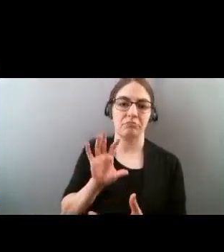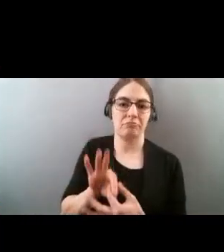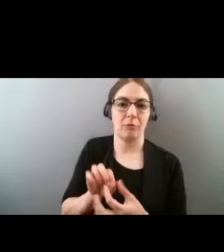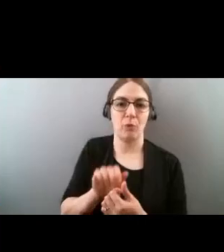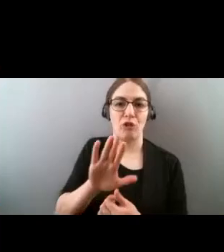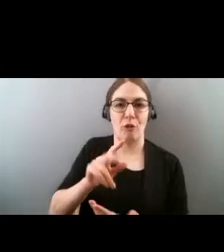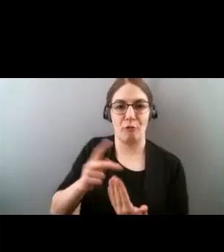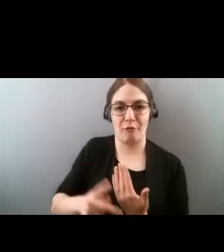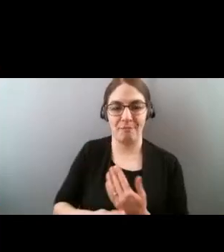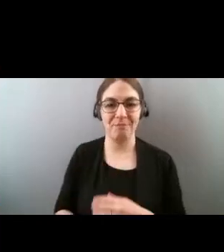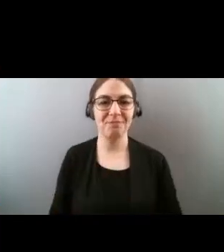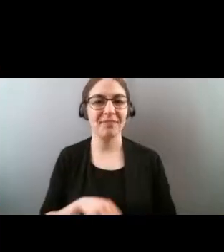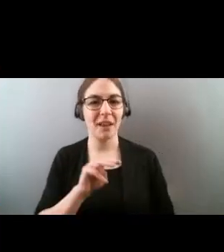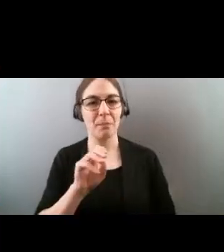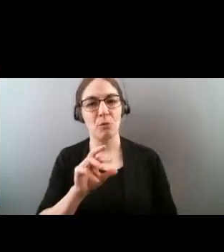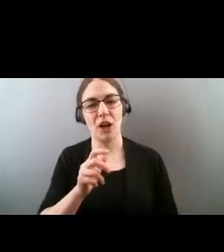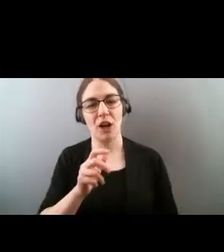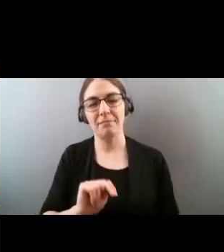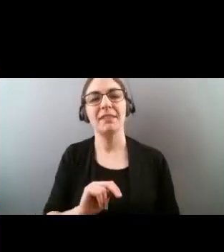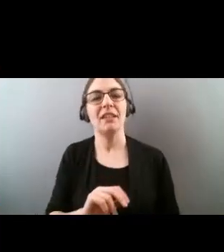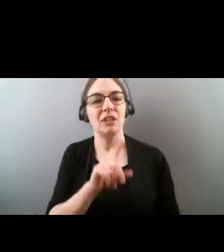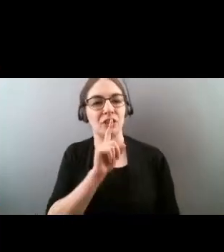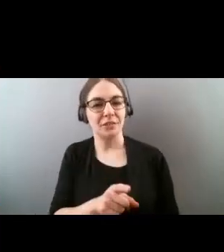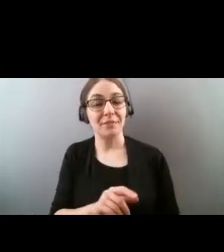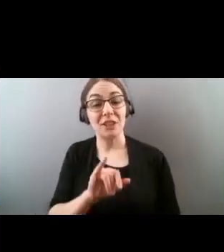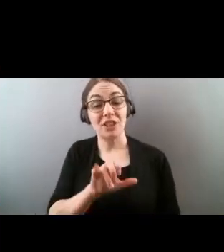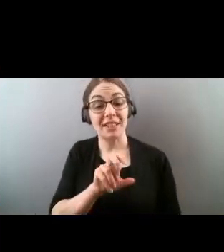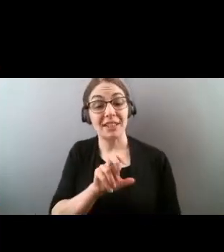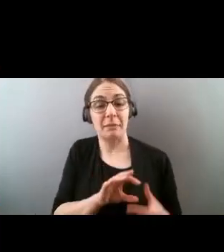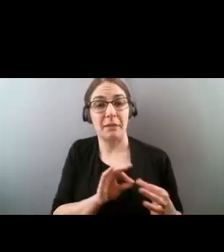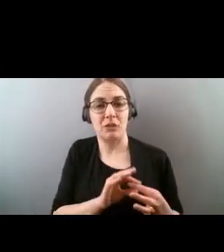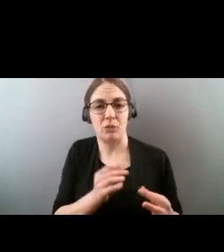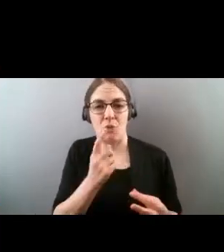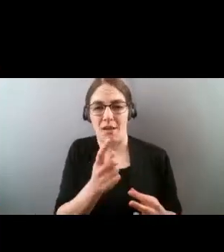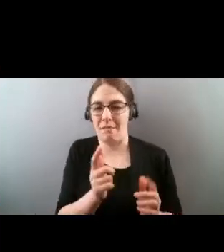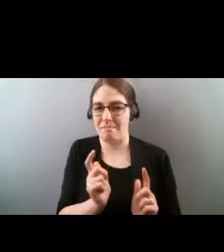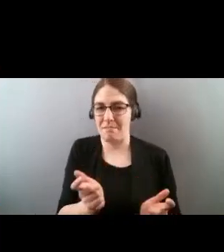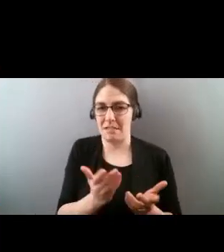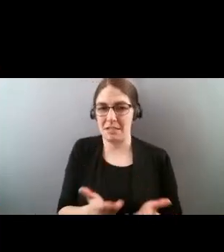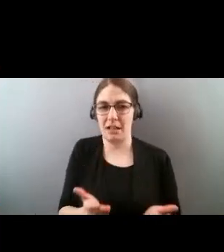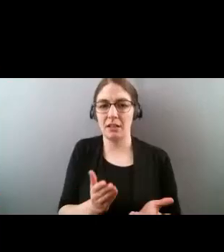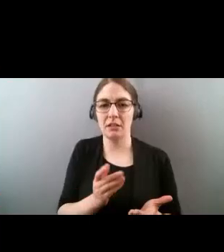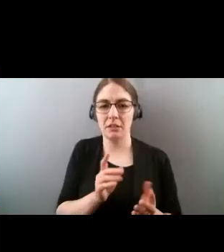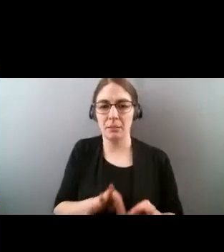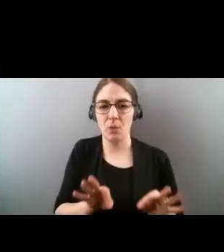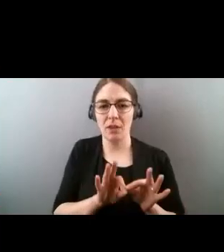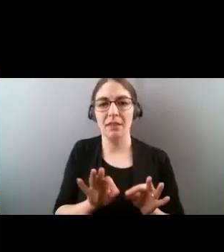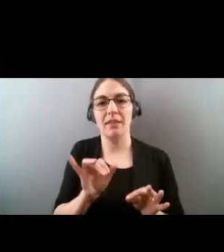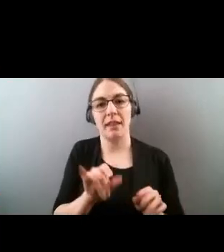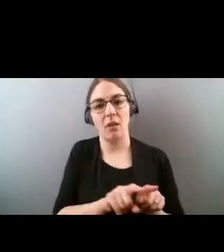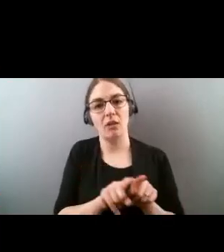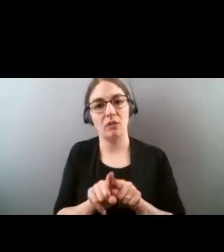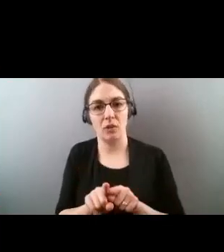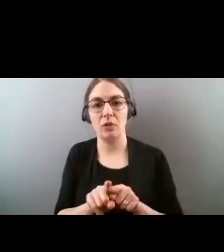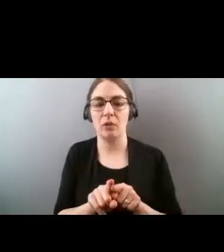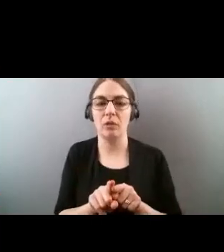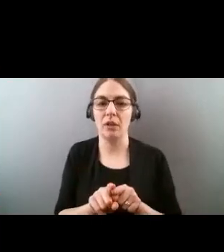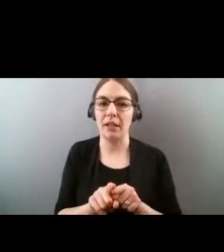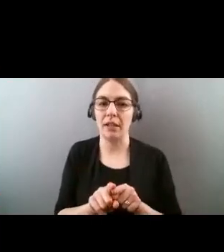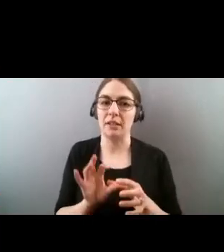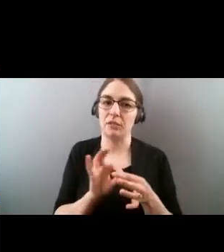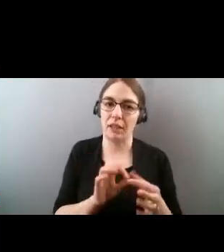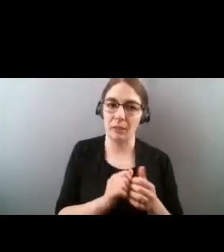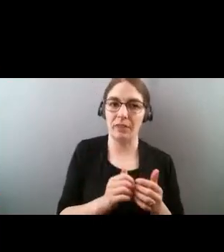Sure. Yeah, Jason alluded to one of the big ones that also echoes something that everyone else has already said, which